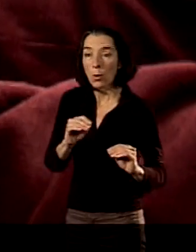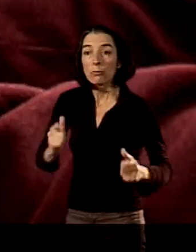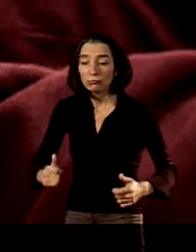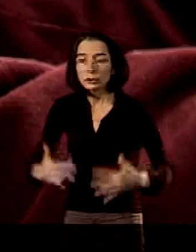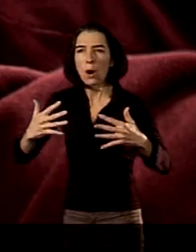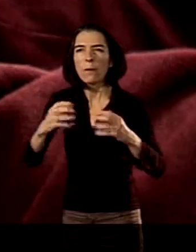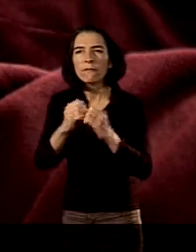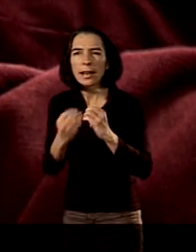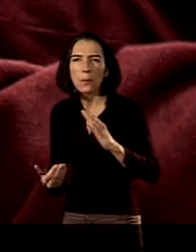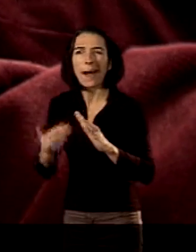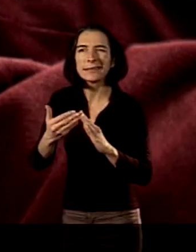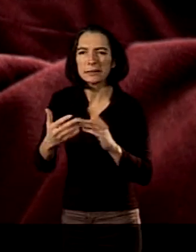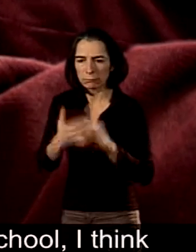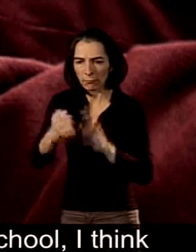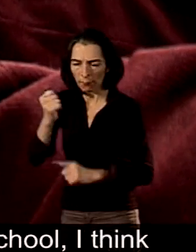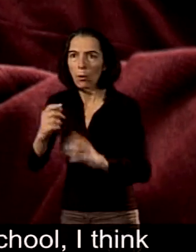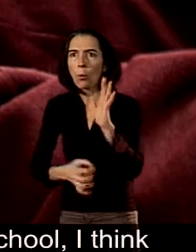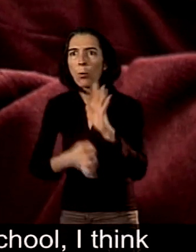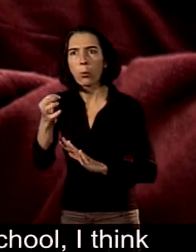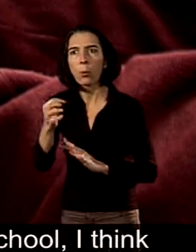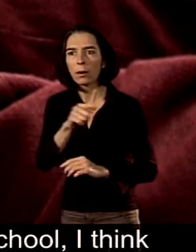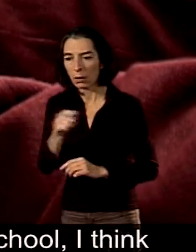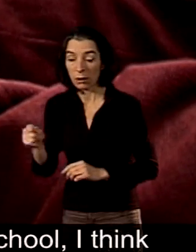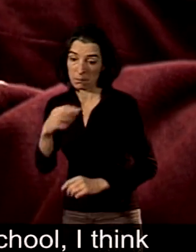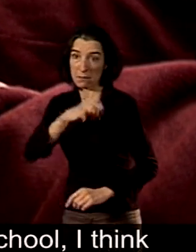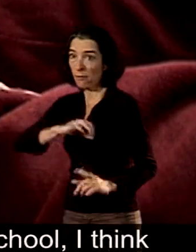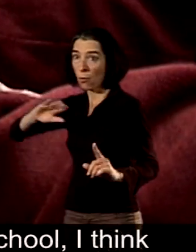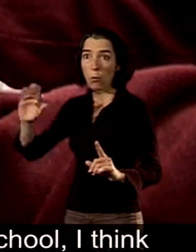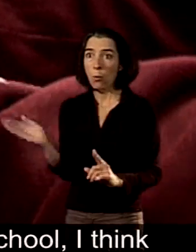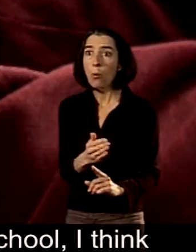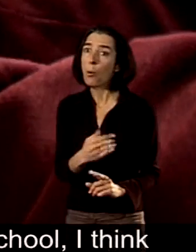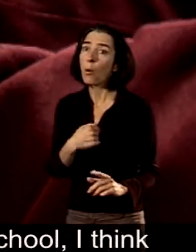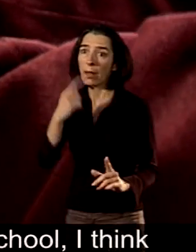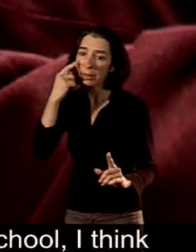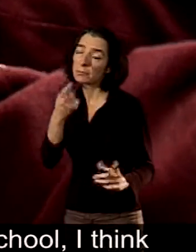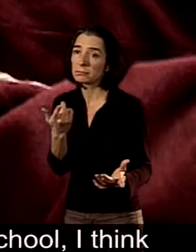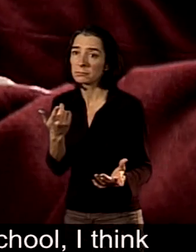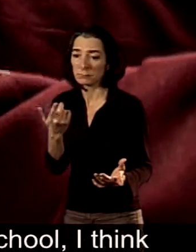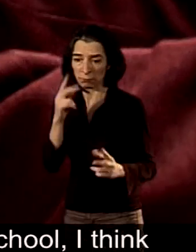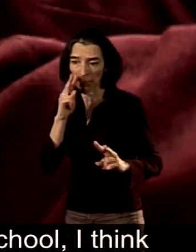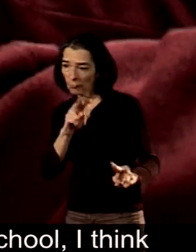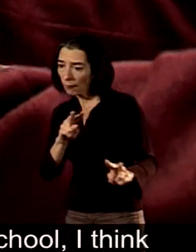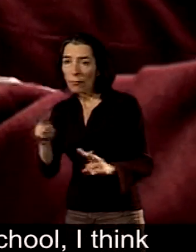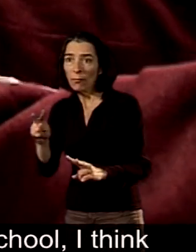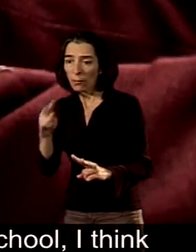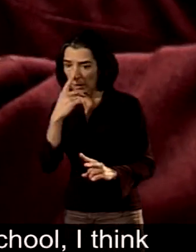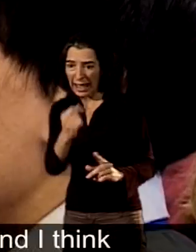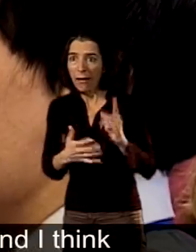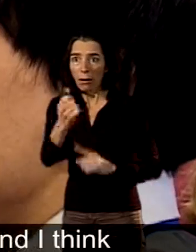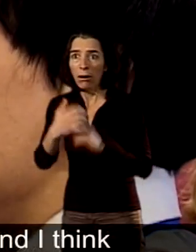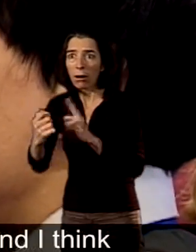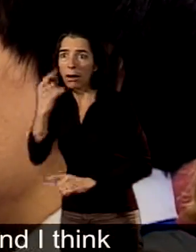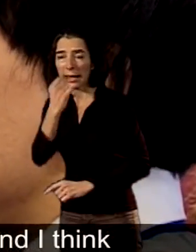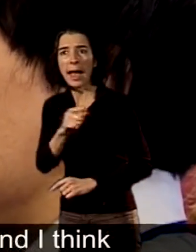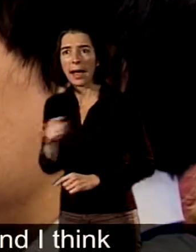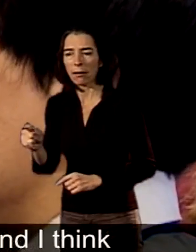value-added achievements have improved. It's benefited everybody in the school, I think, in terms of seeing that everybody can achieve. And